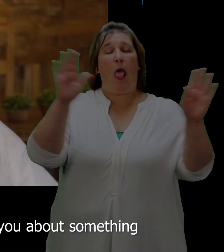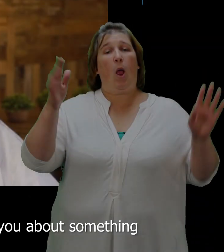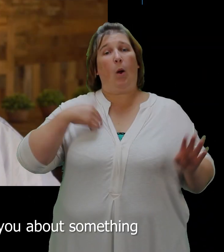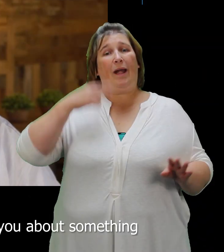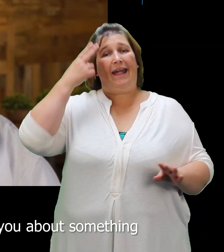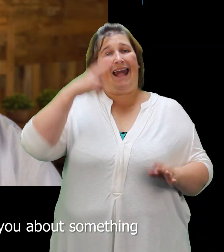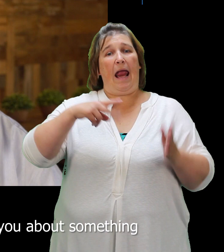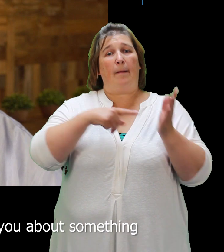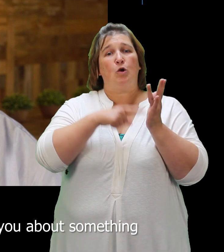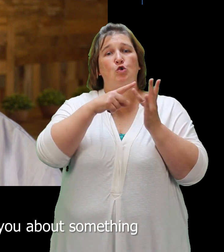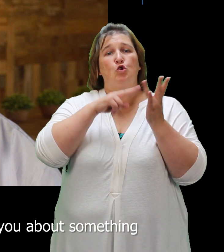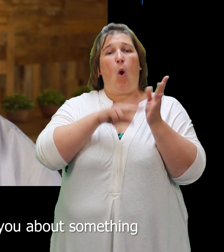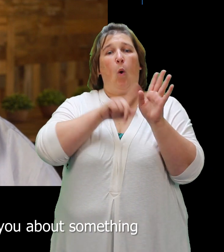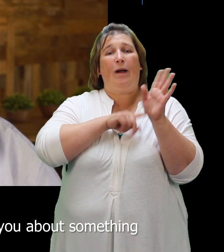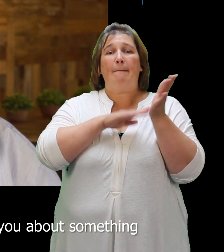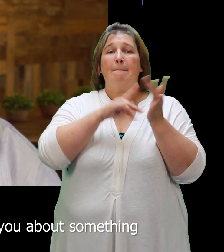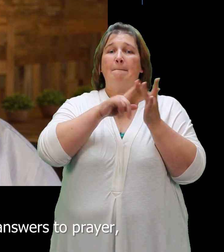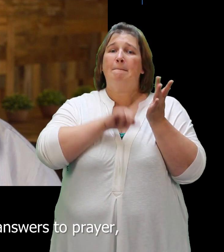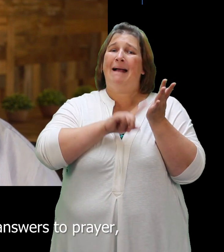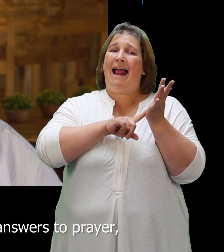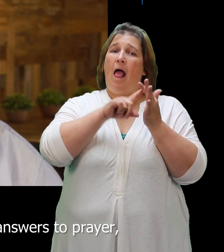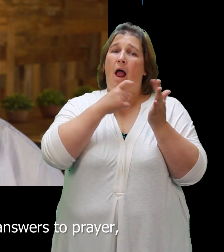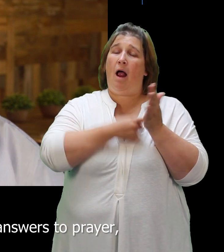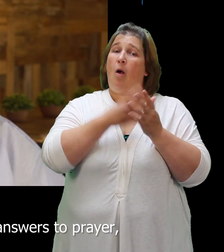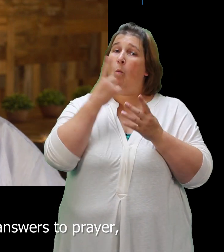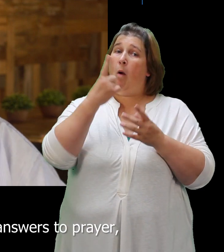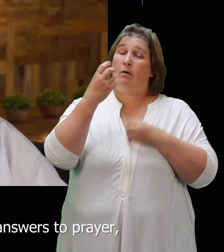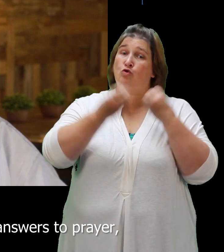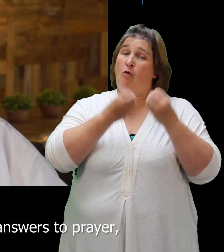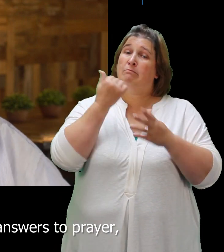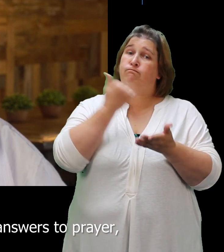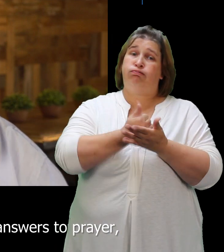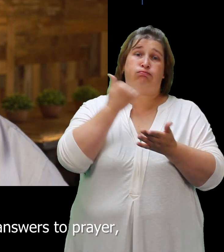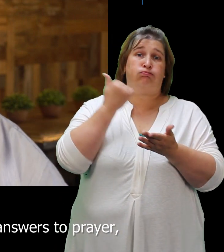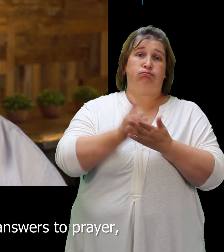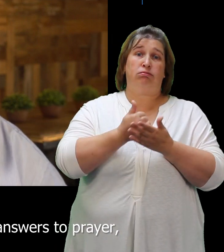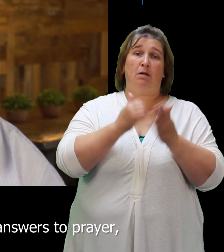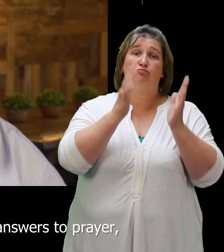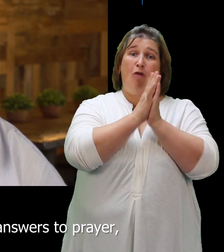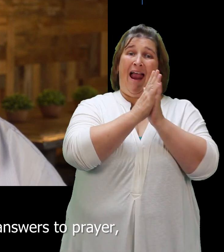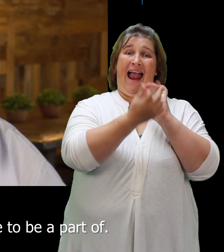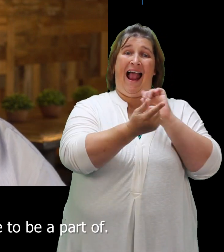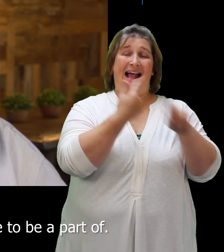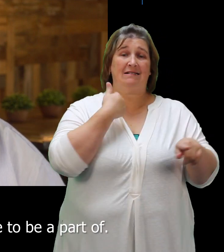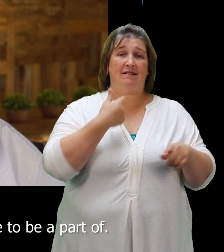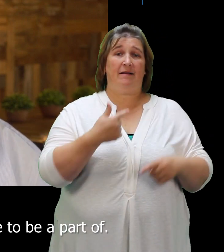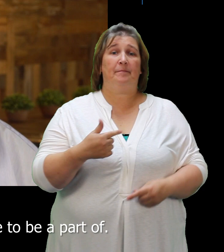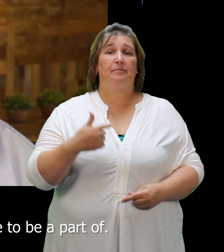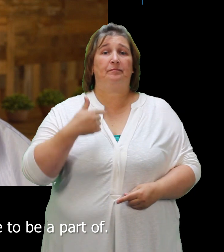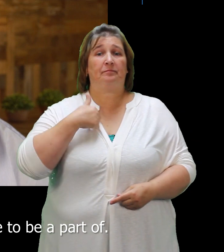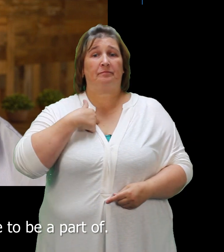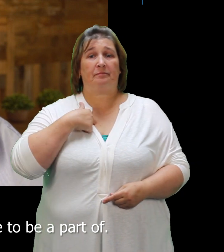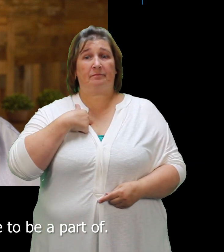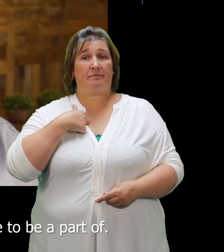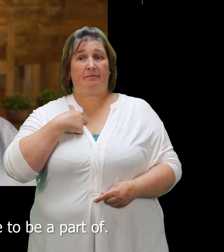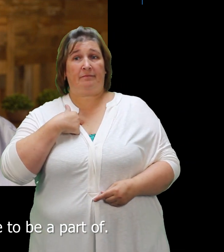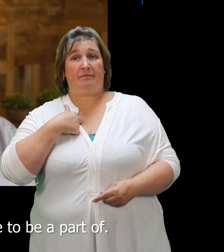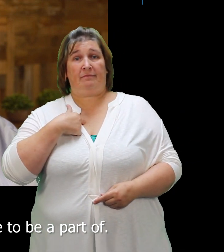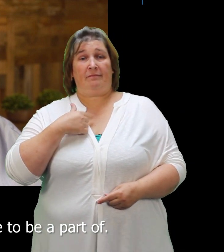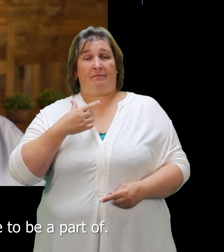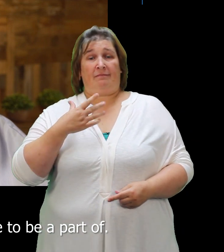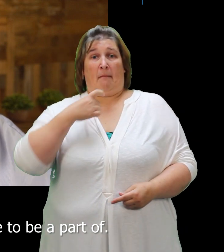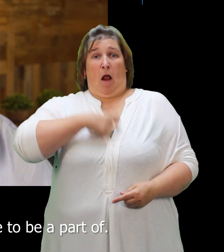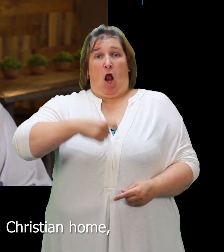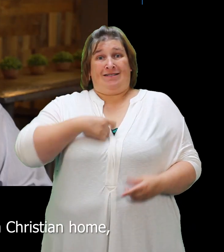Hi, my name is Tony Miller. I want to tell you about something that was one of the most remarkable answers to prayer that I personally have ever been able to be a part